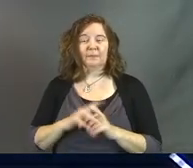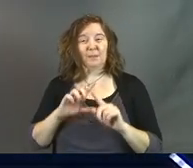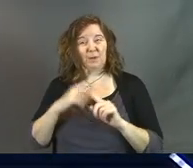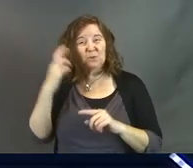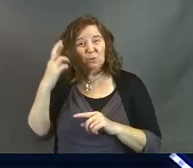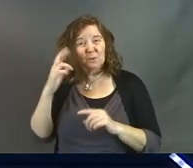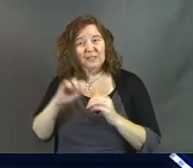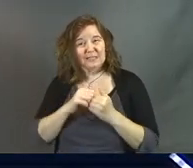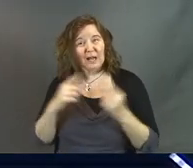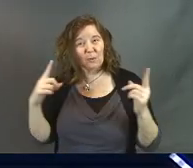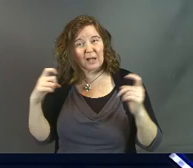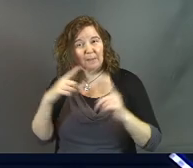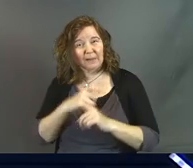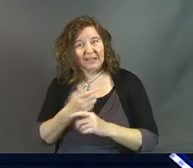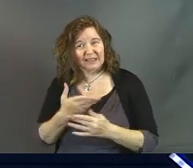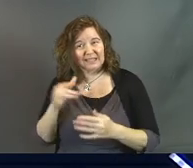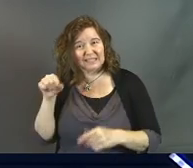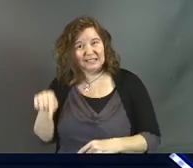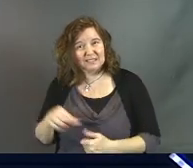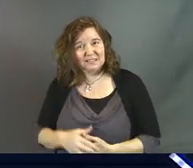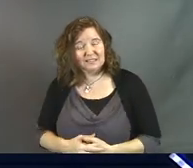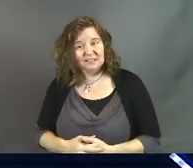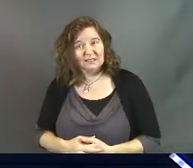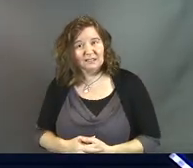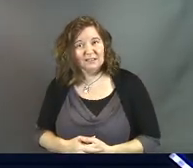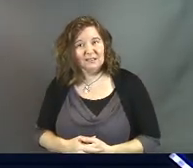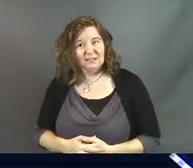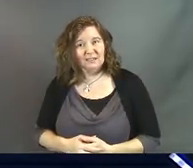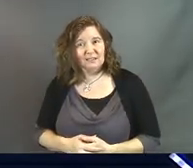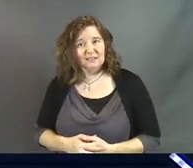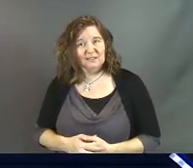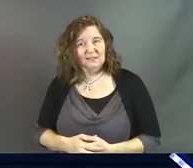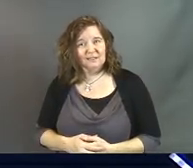But do you realize how complicated this is?